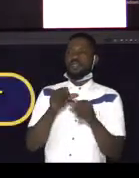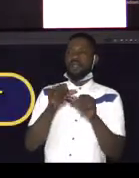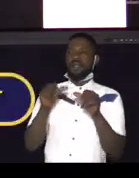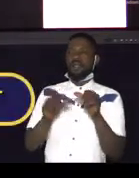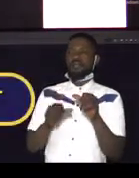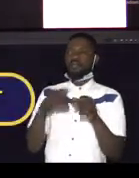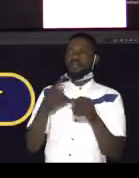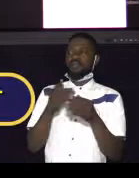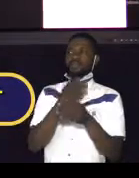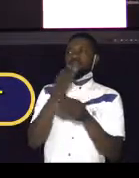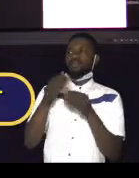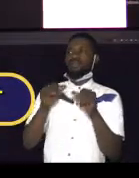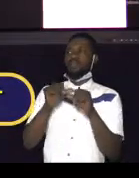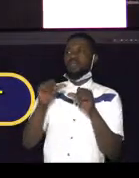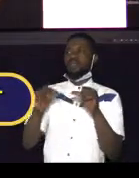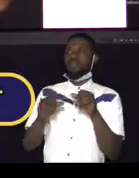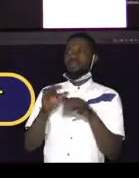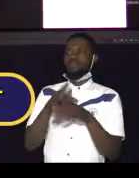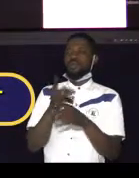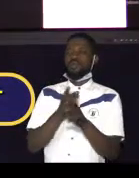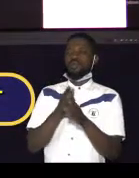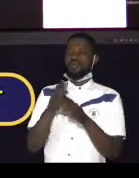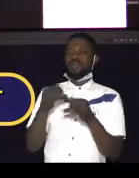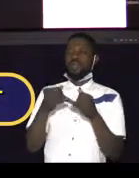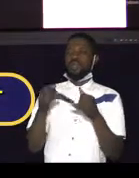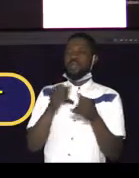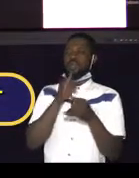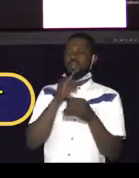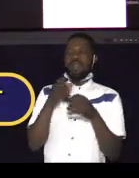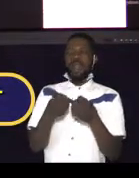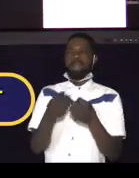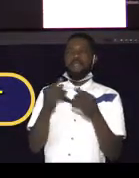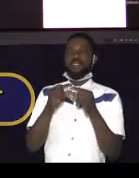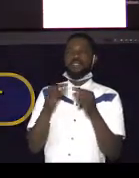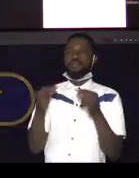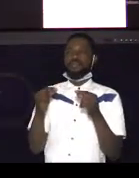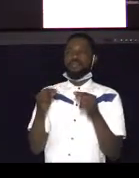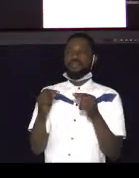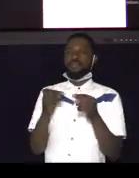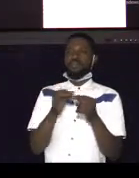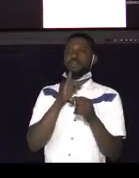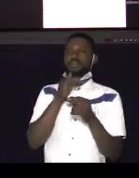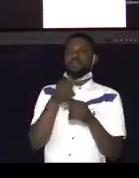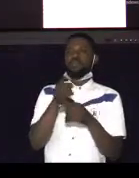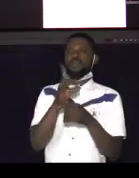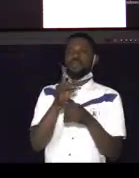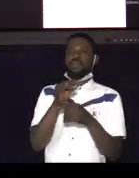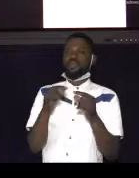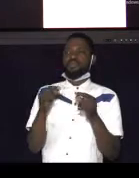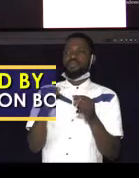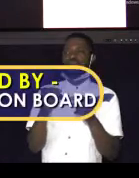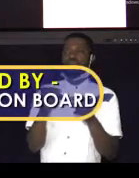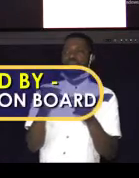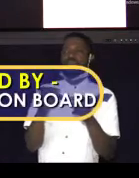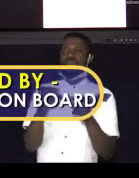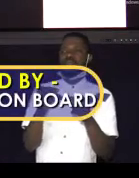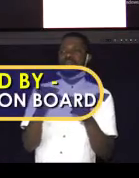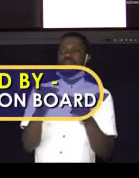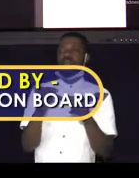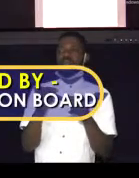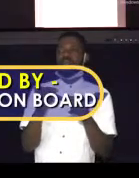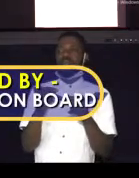And so the total angle on the straight line is how many degrees? Is 180 degrees. Okay.